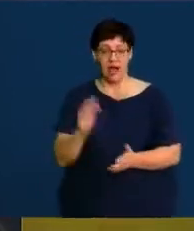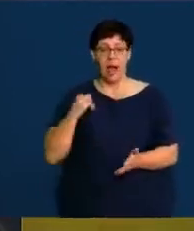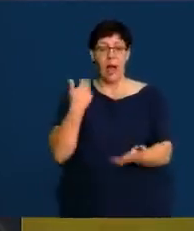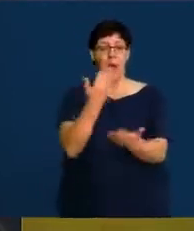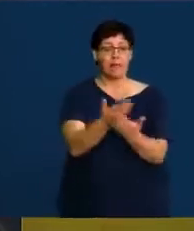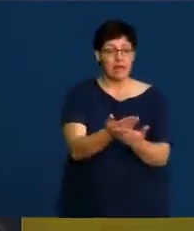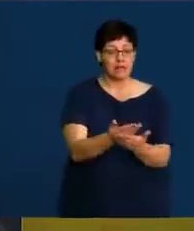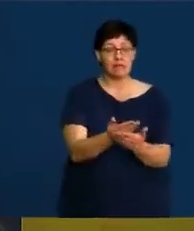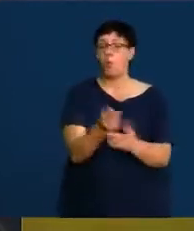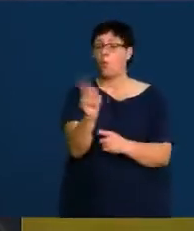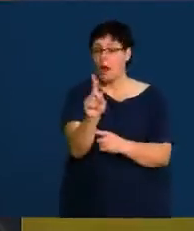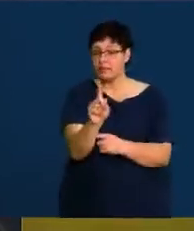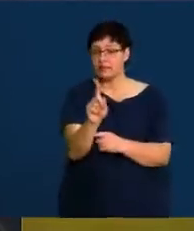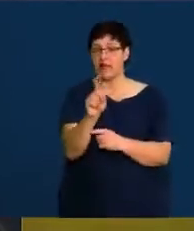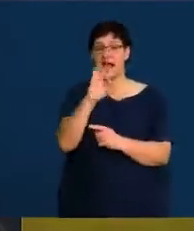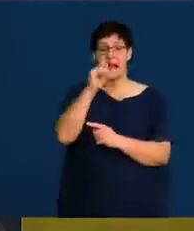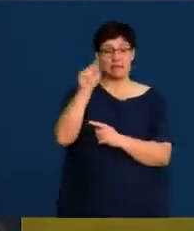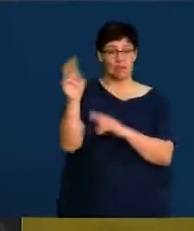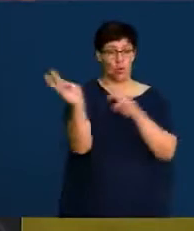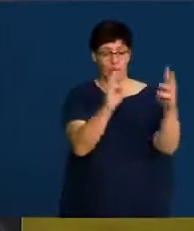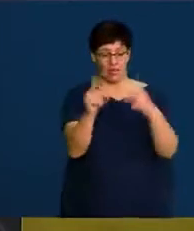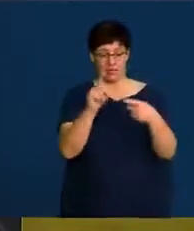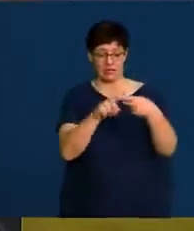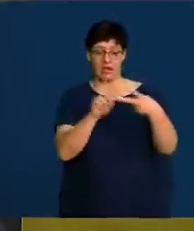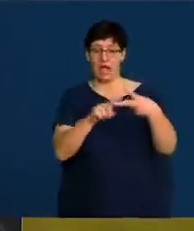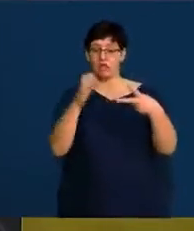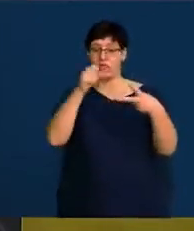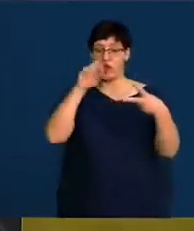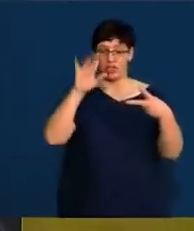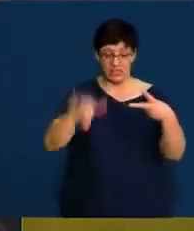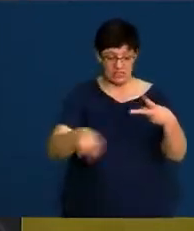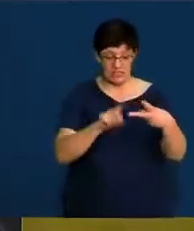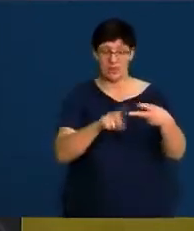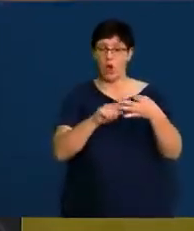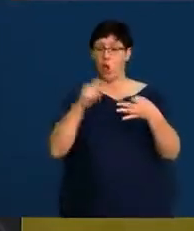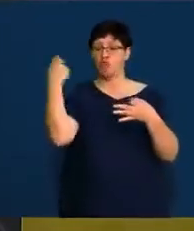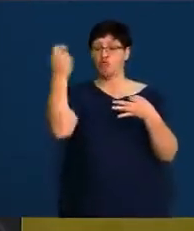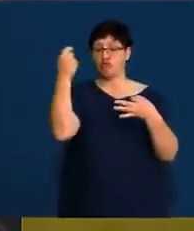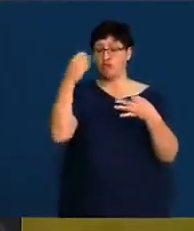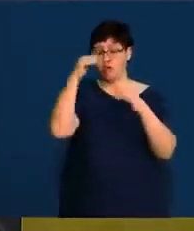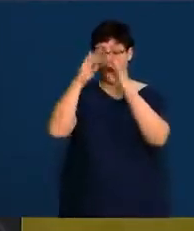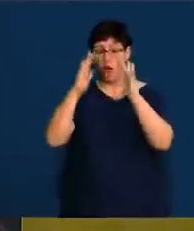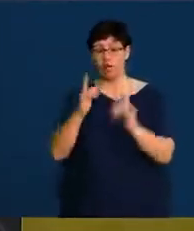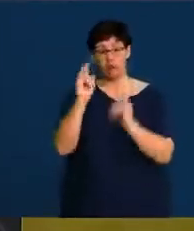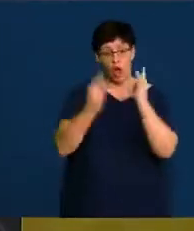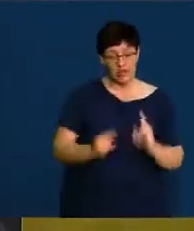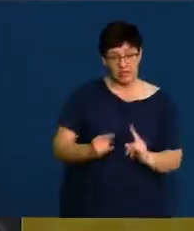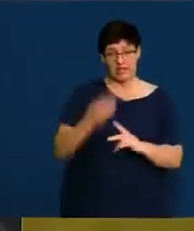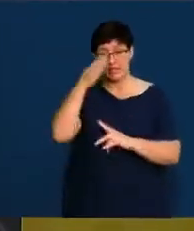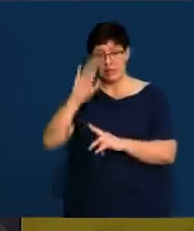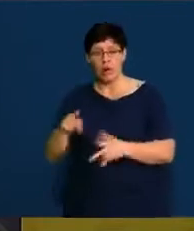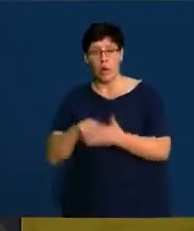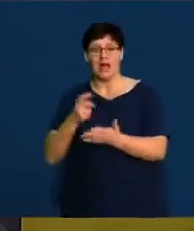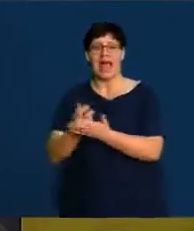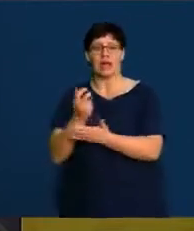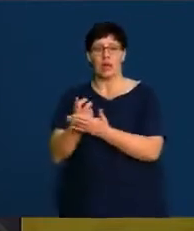of climate and weather, geomorphology, rural and urban settlements, as well as economic